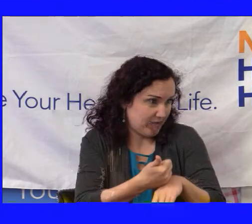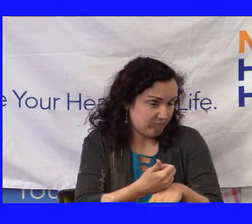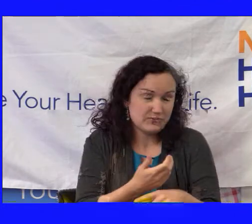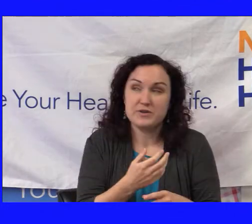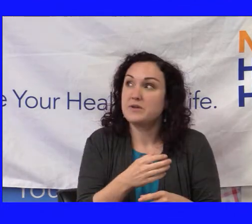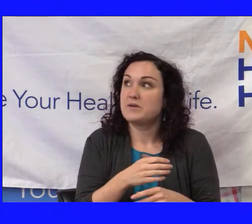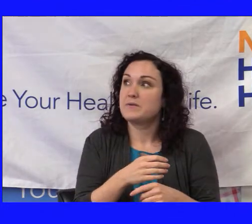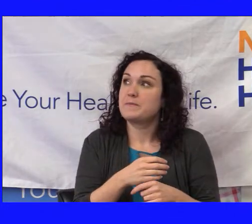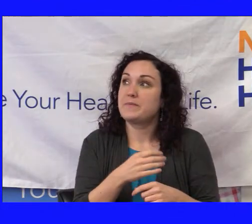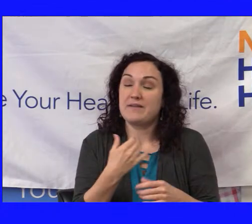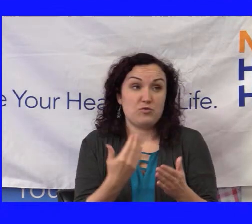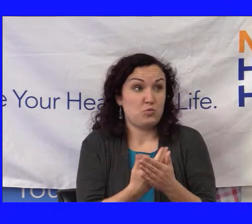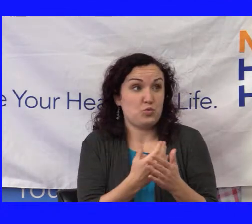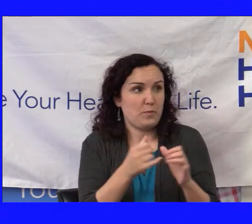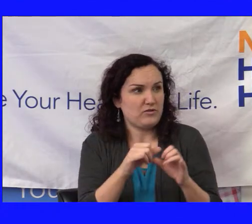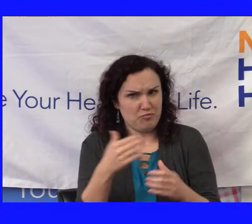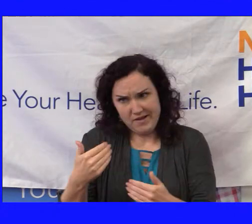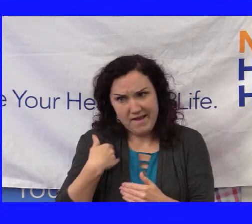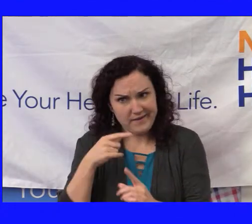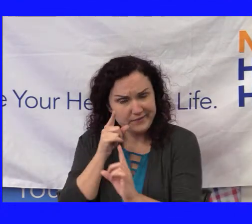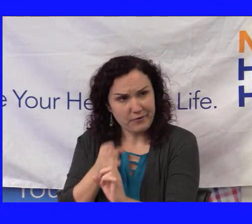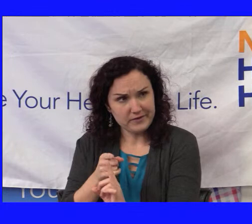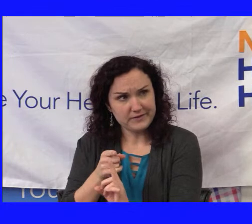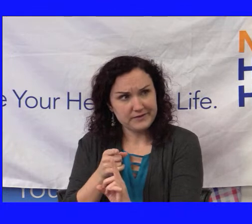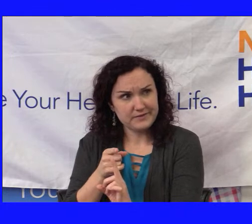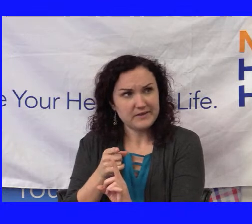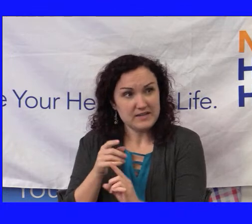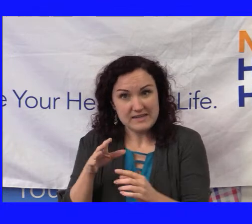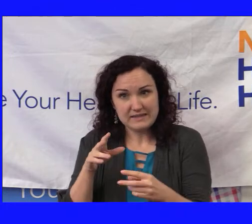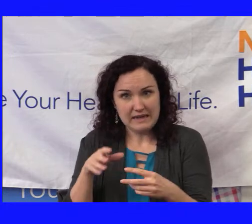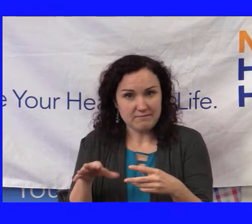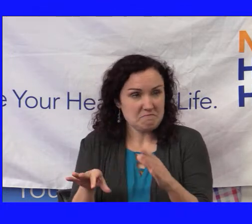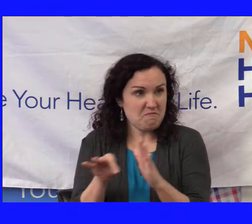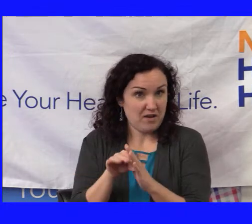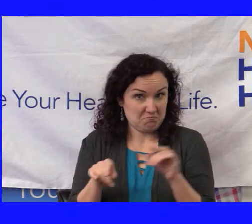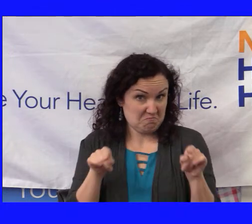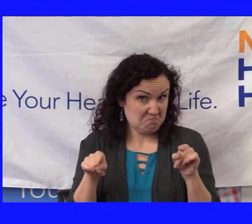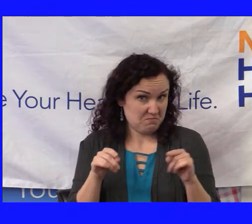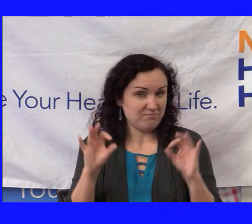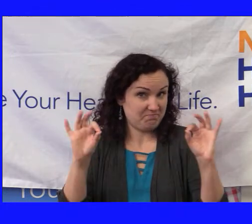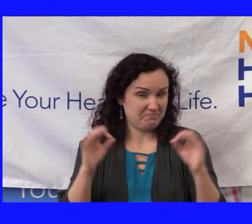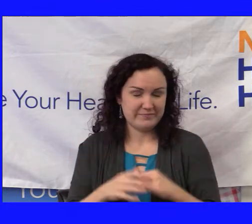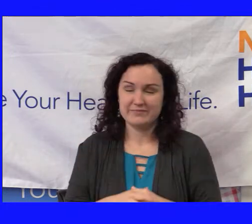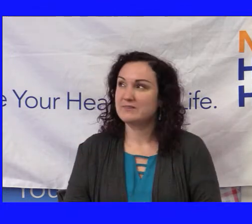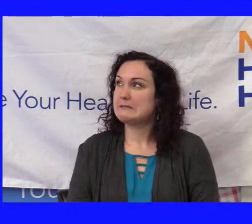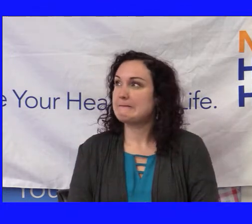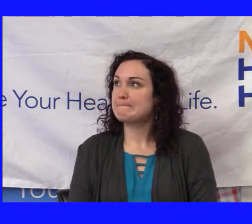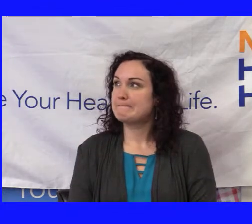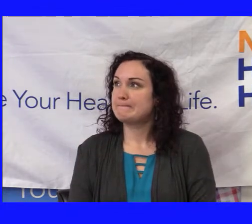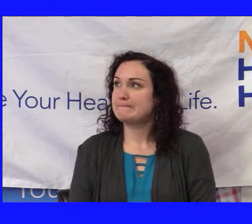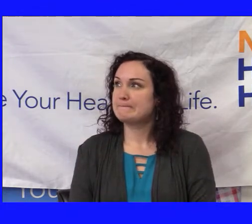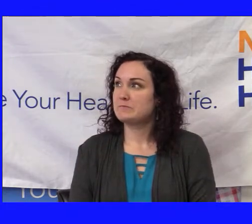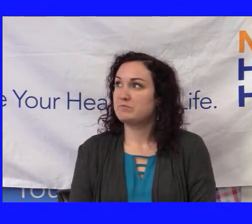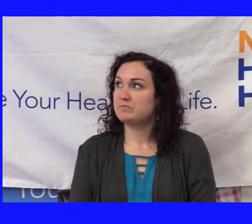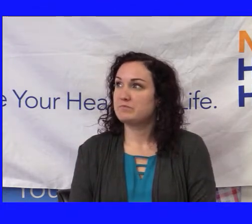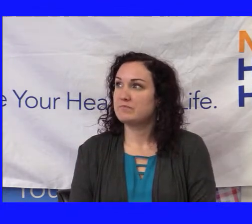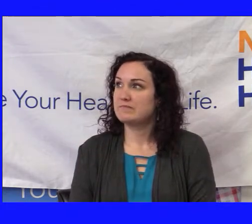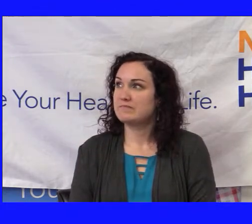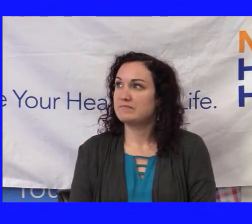measure that did have target. So if you are able to find that, that would be great, and have it for the school board